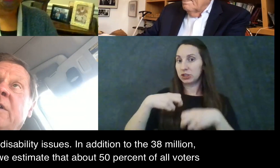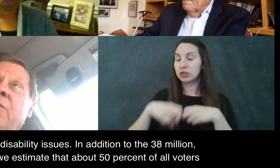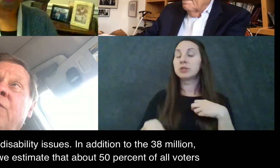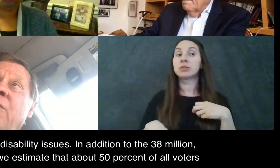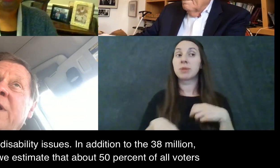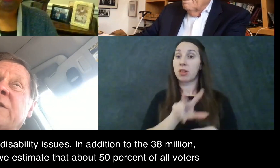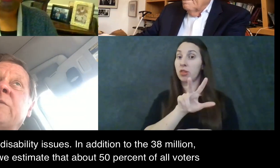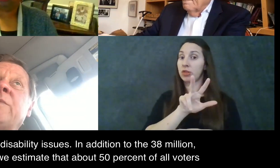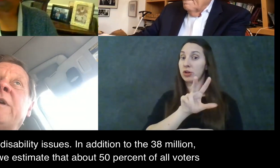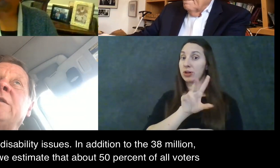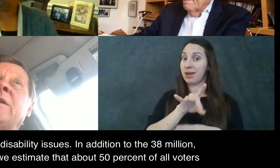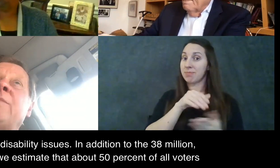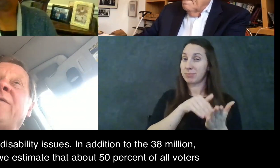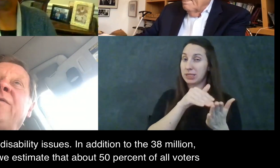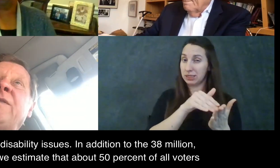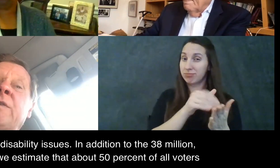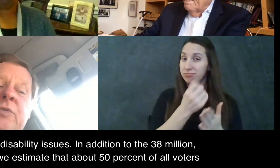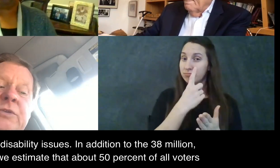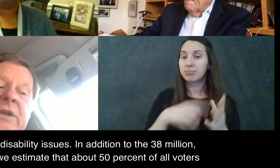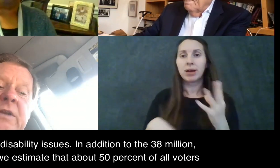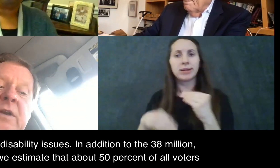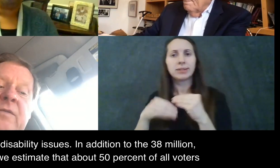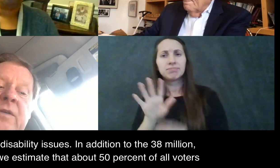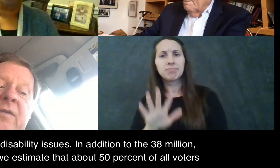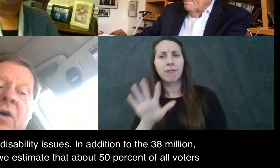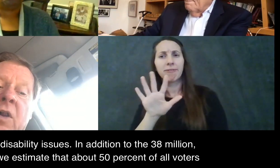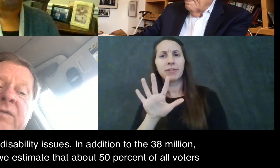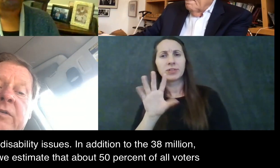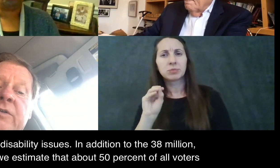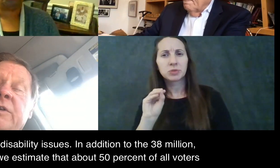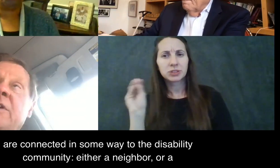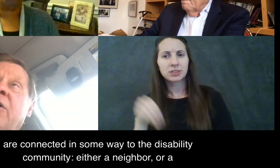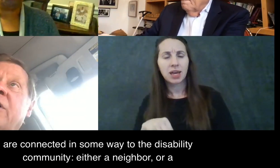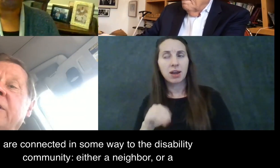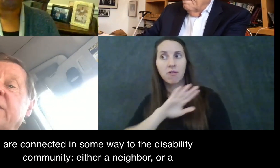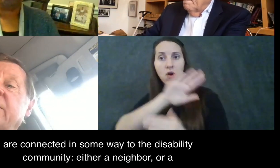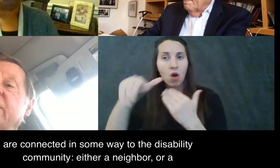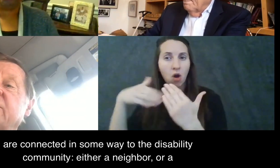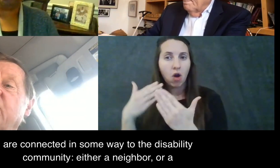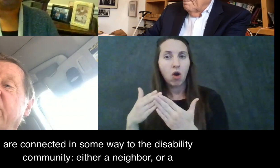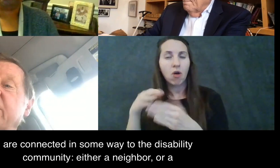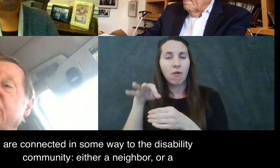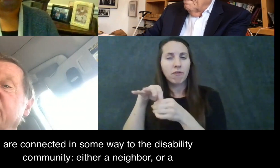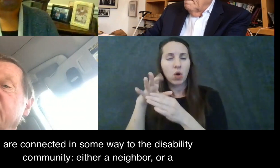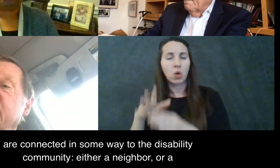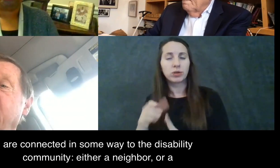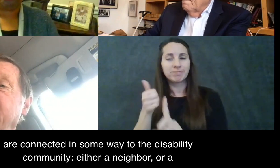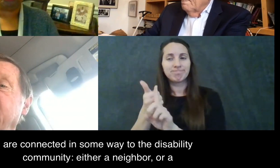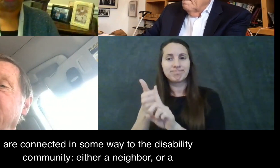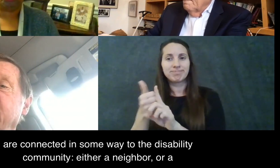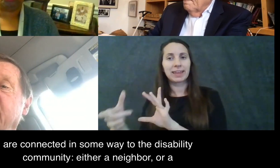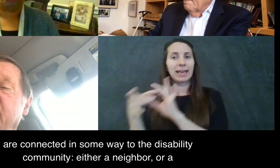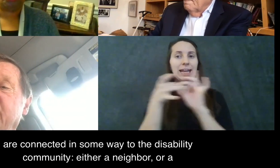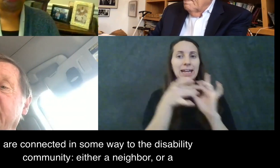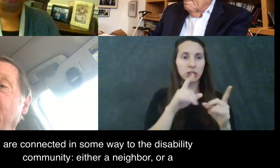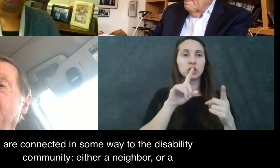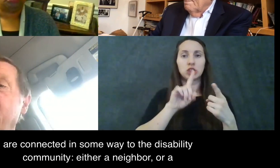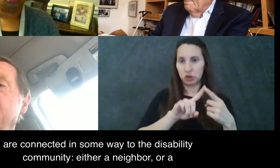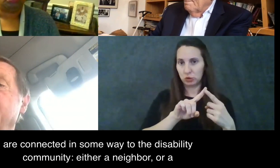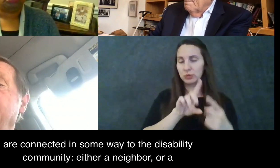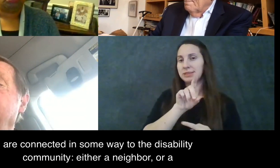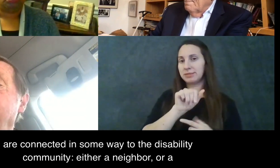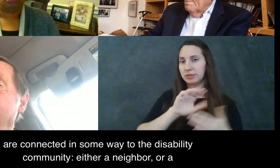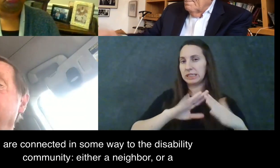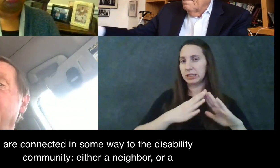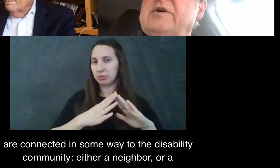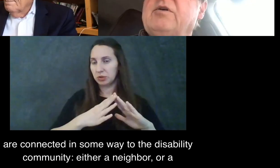million, we estimate that about 50% of all voters are connected in some way to the disability community,